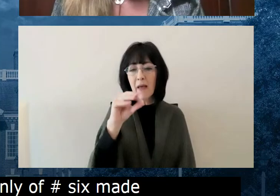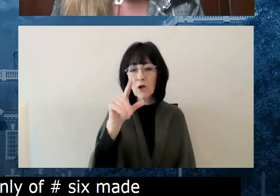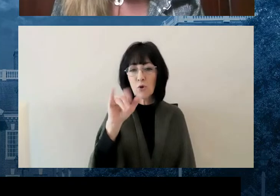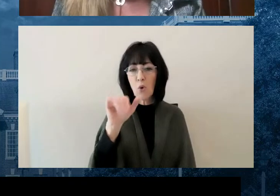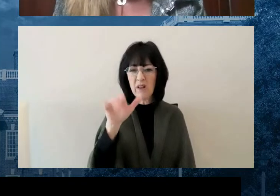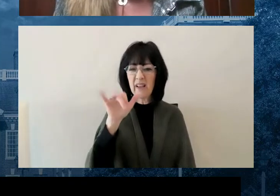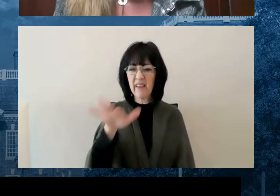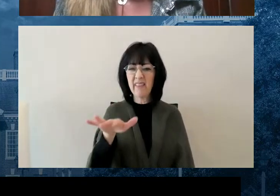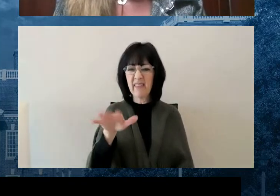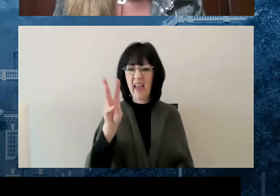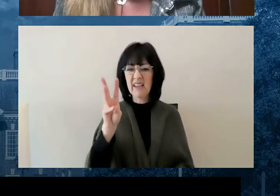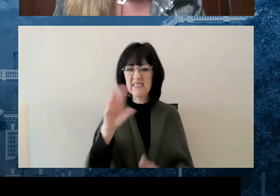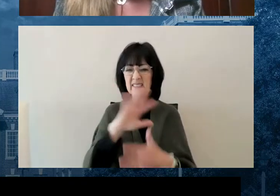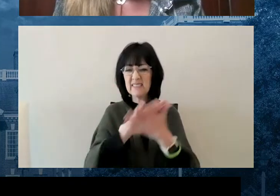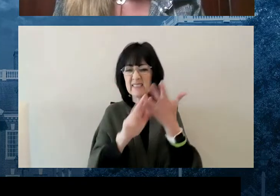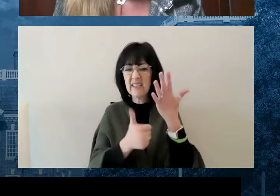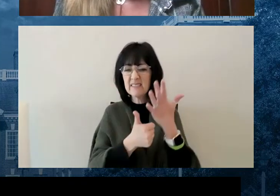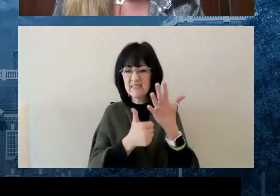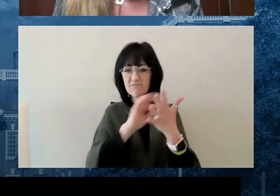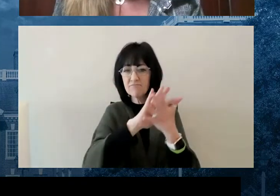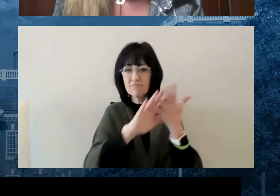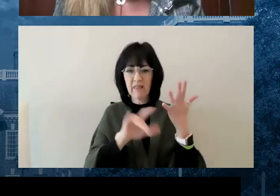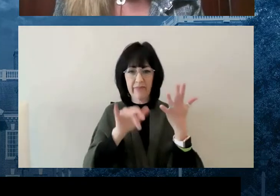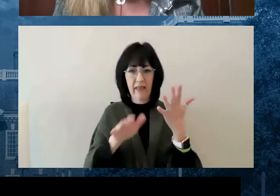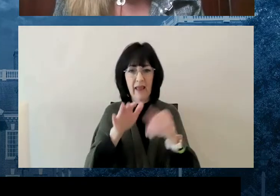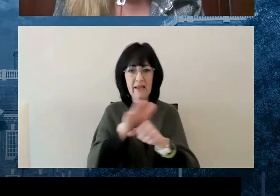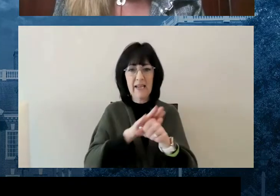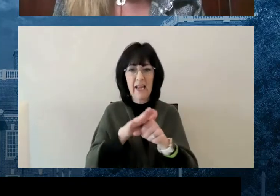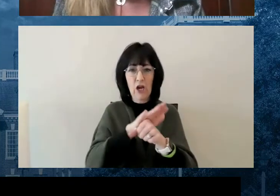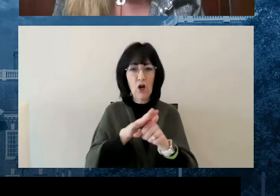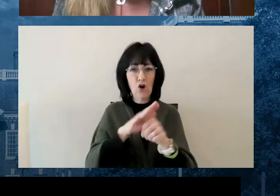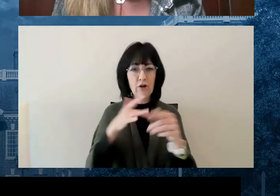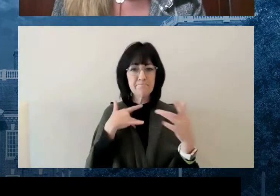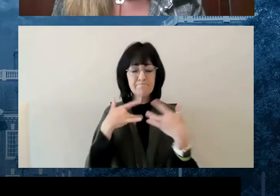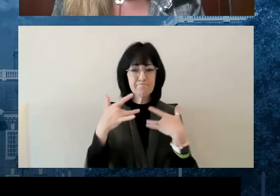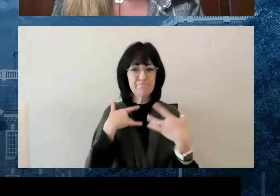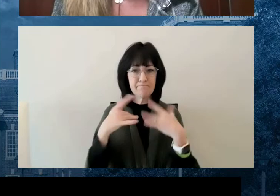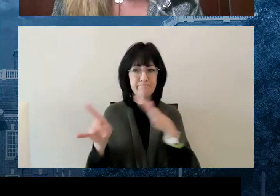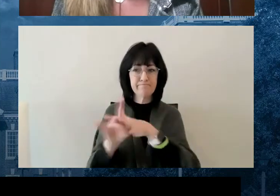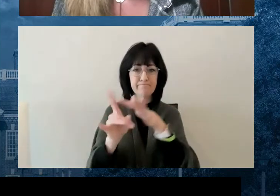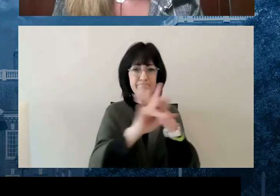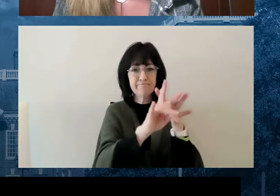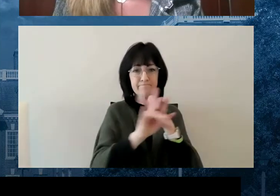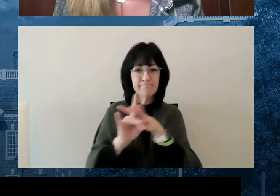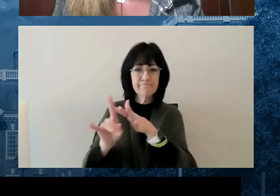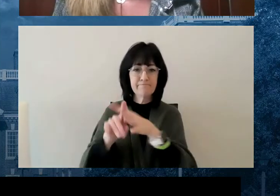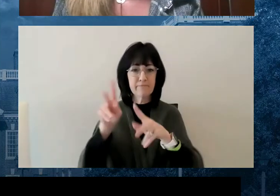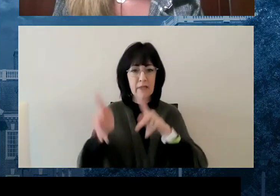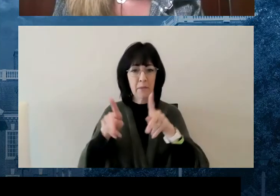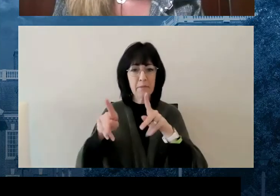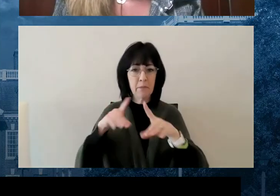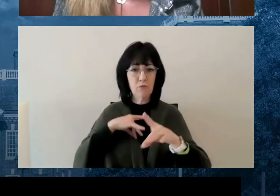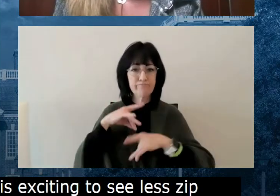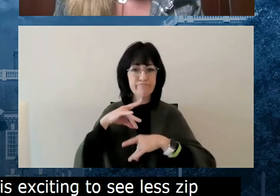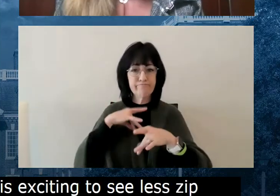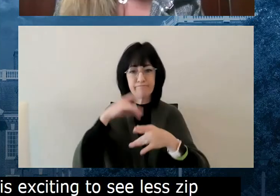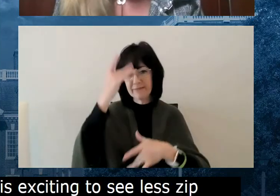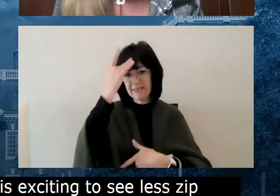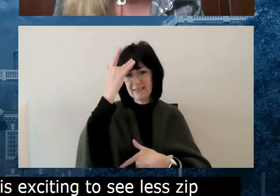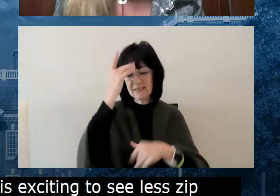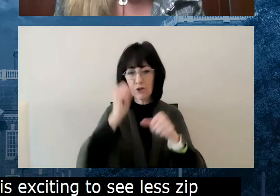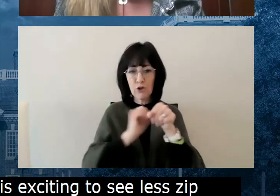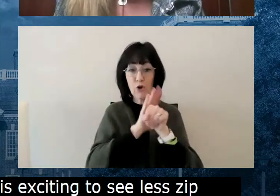our numbers, it's exciting to see that less zip codes meet these area of concern criteria,